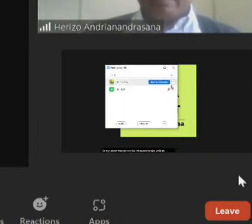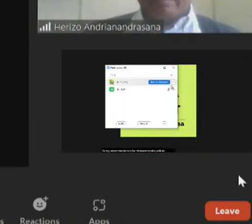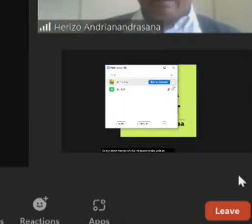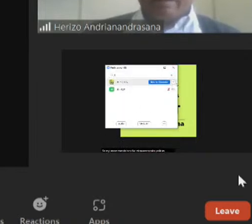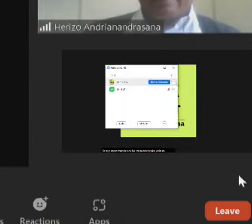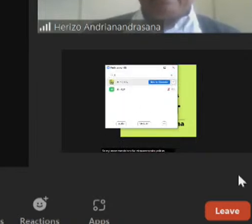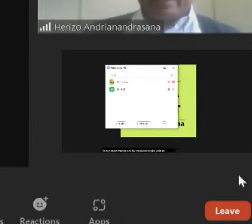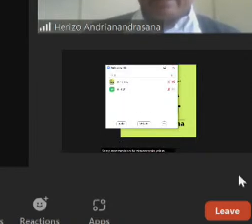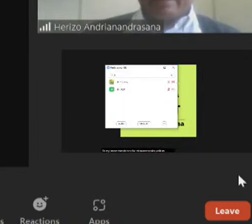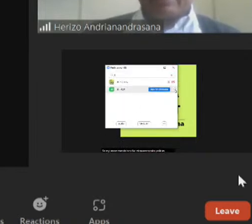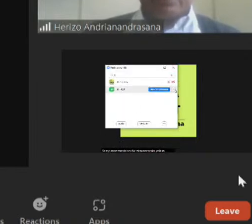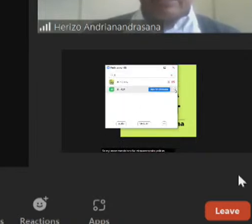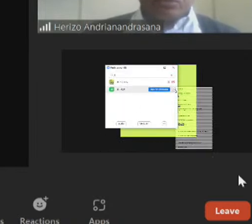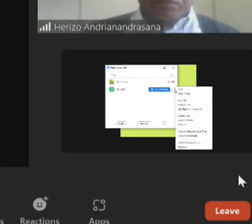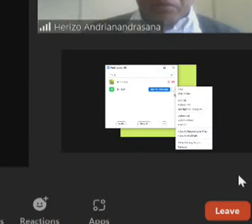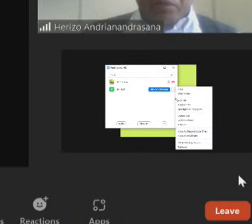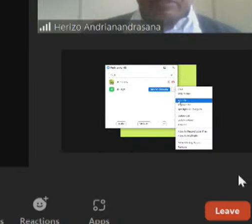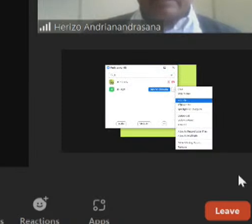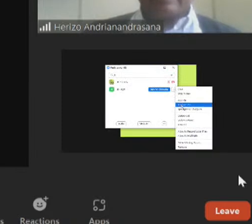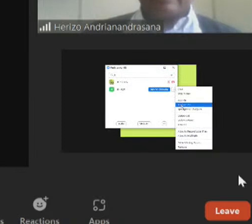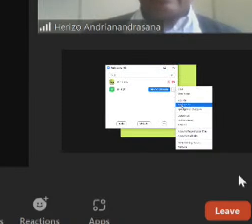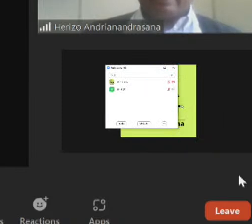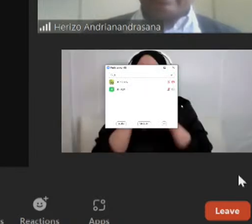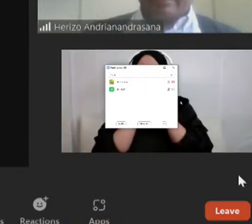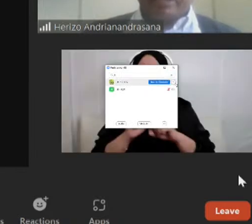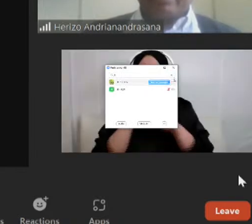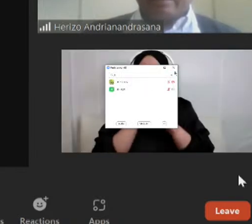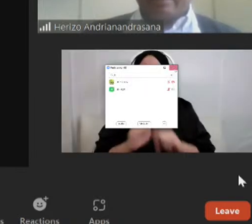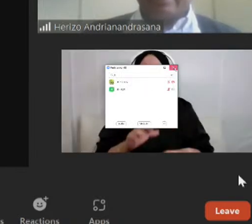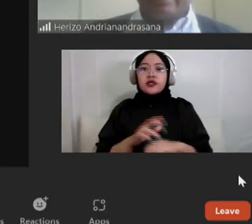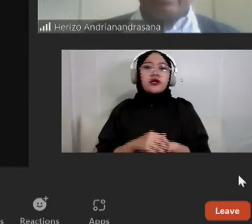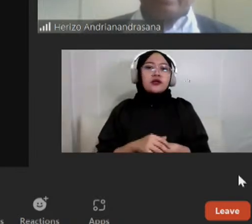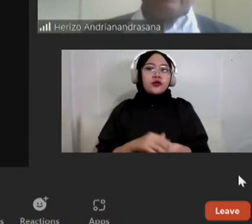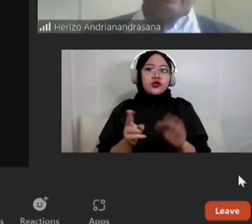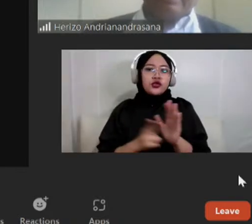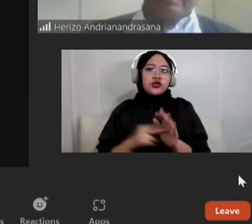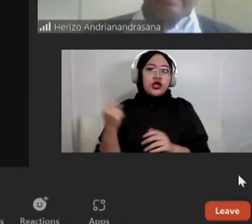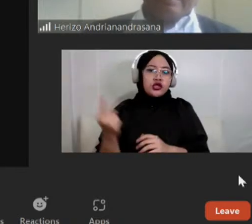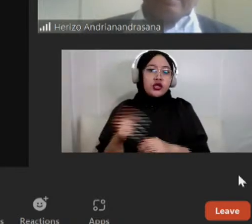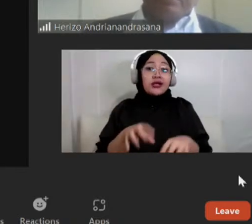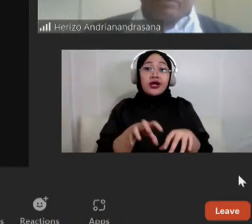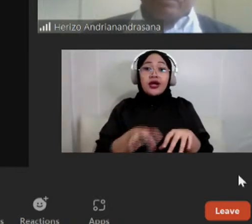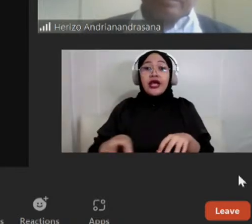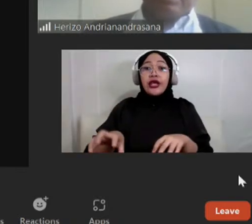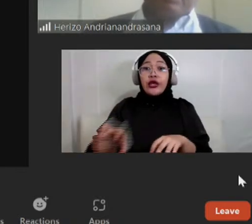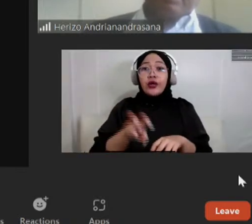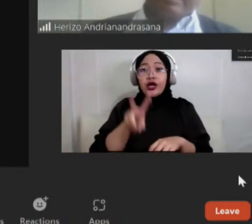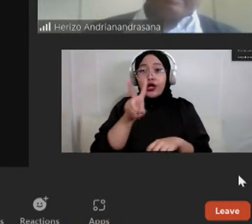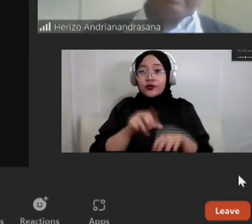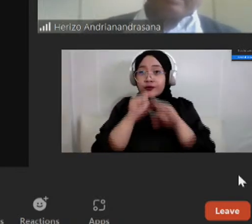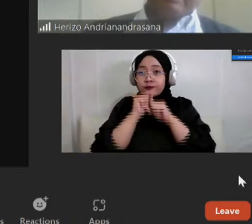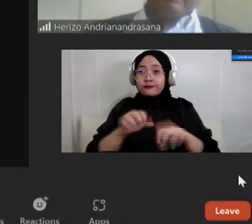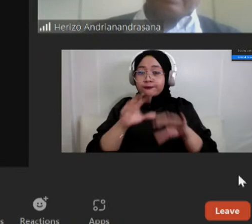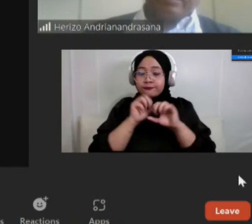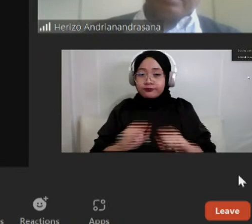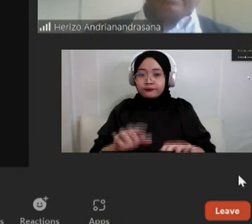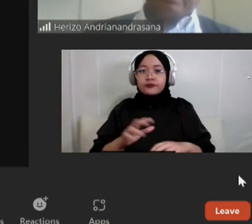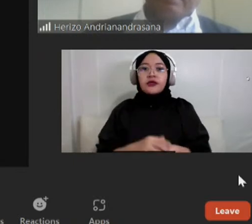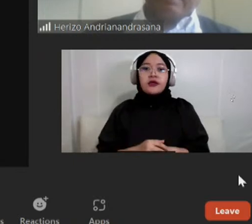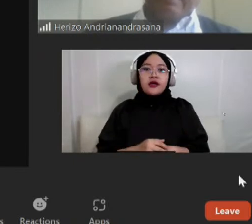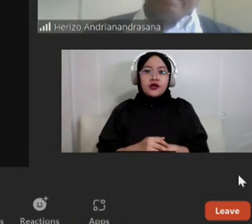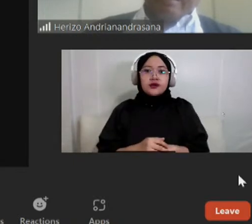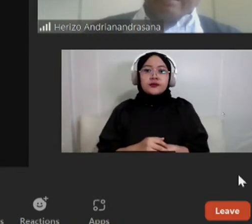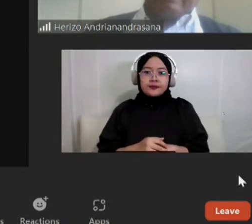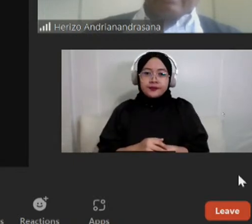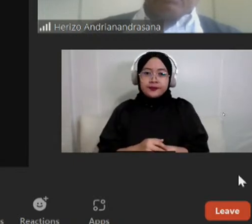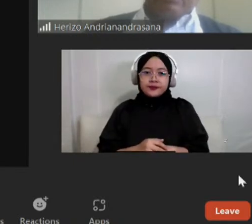go. So we need to promote it at national and regional level. We know that it's already at international